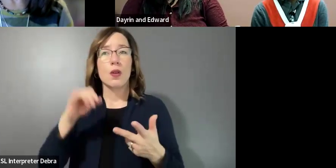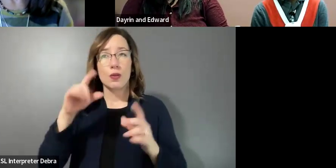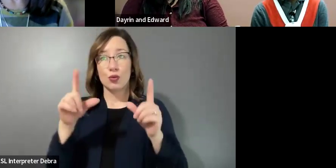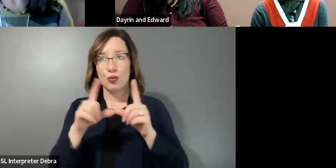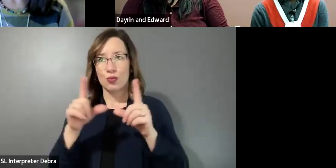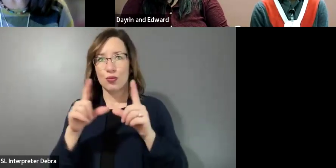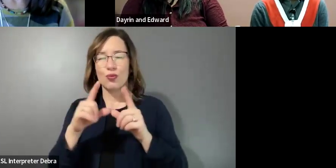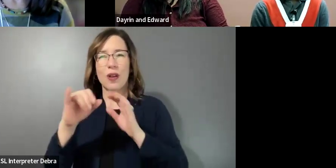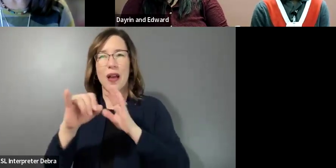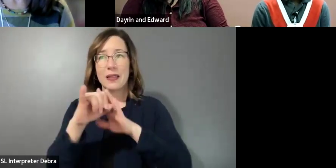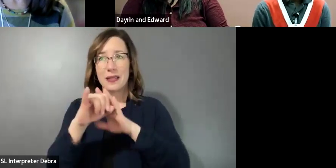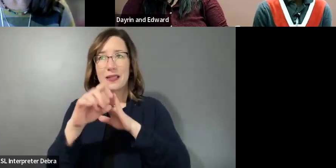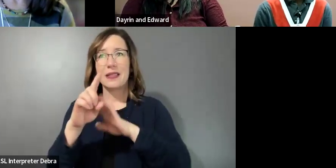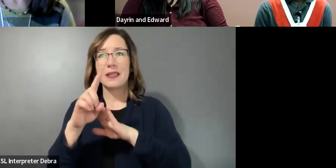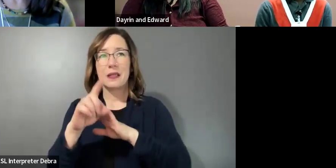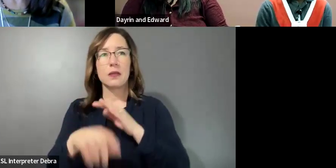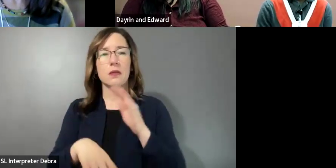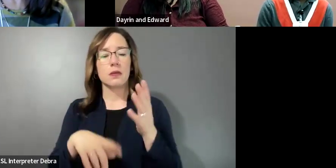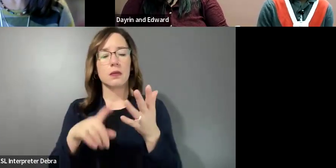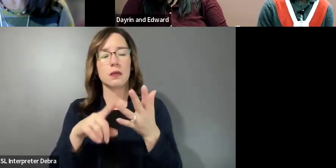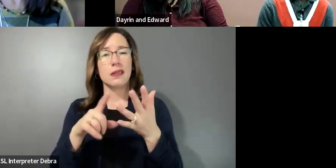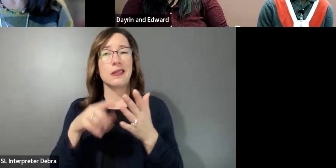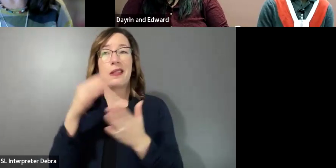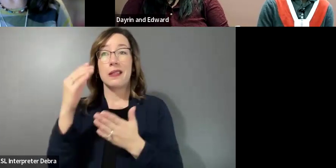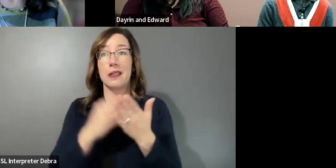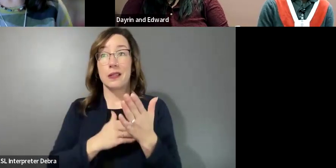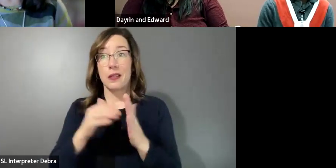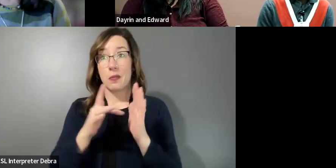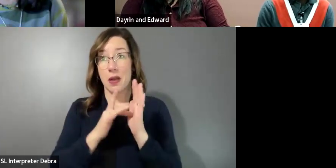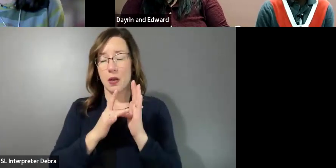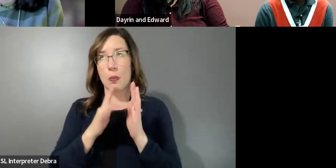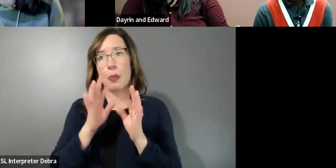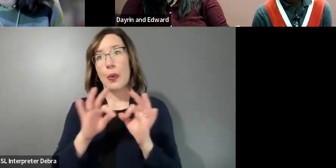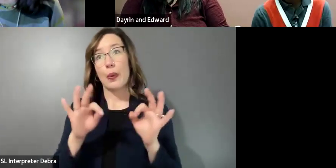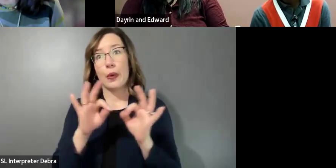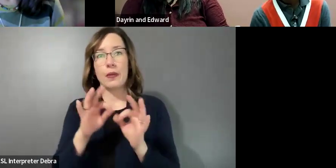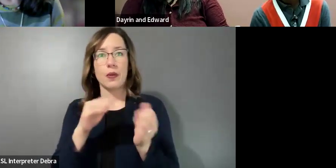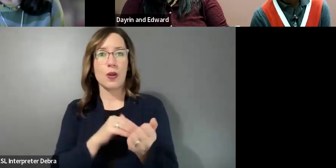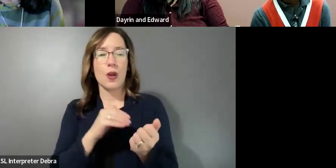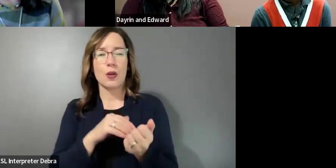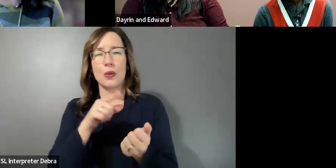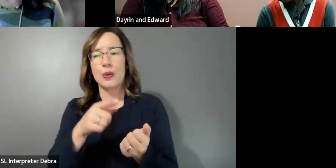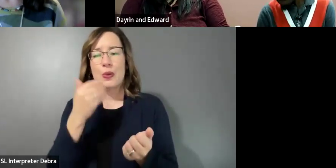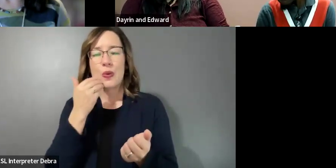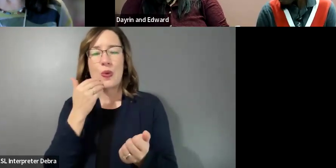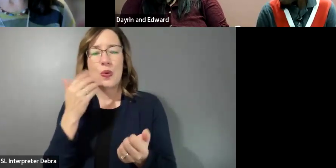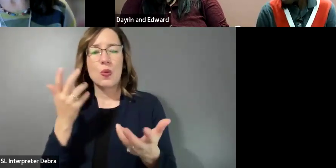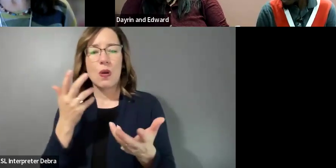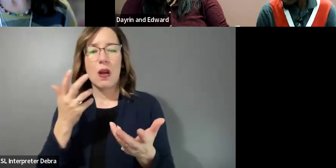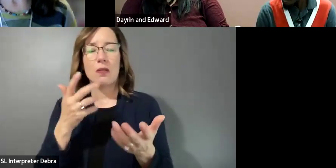ID, list of medications, which is really important for the doctor to know what medications you